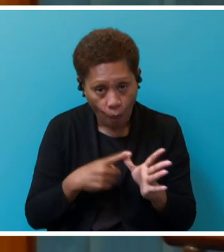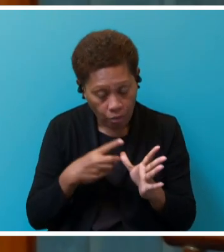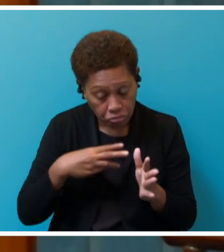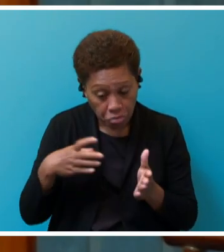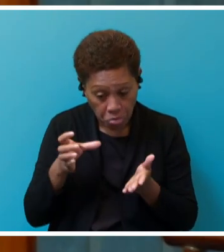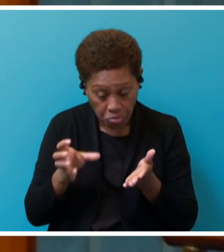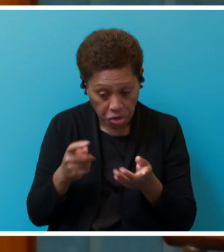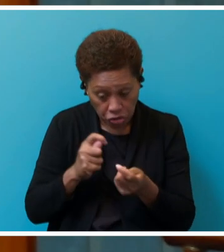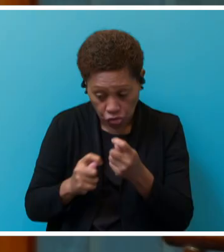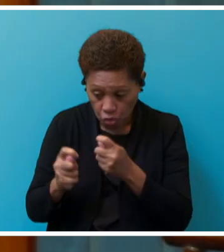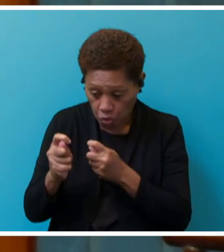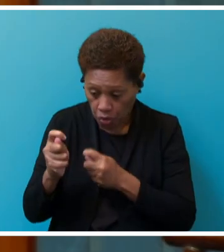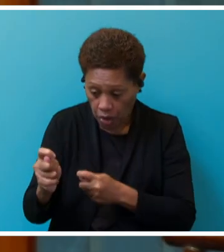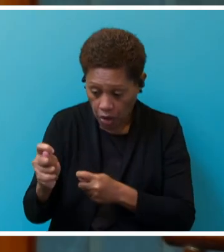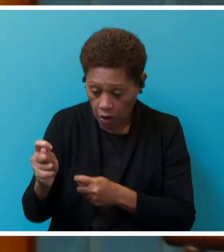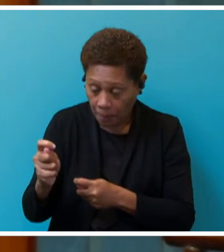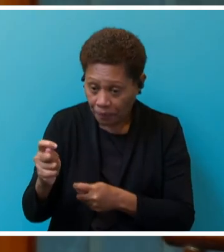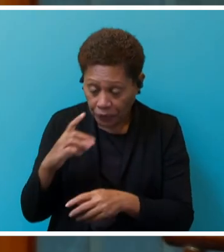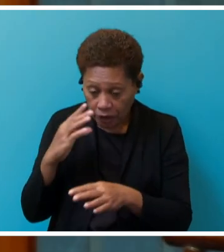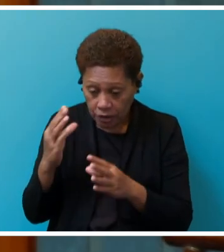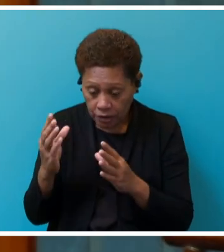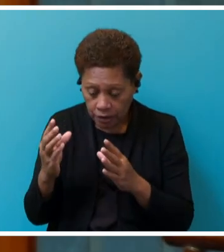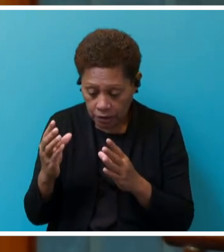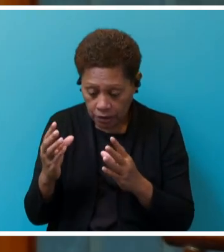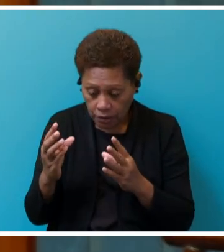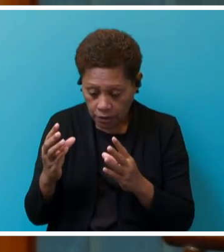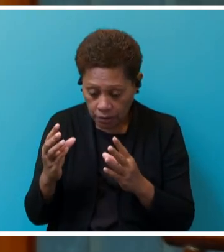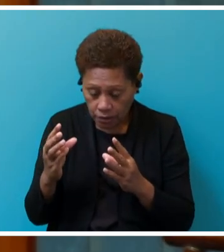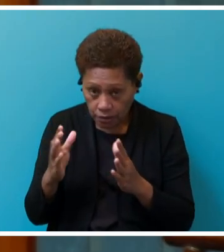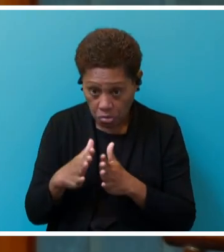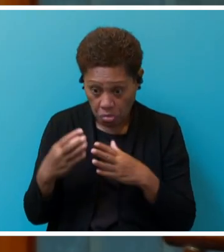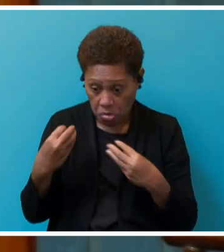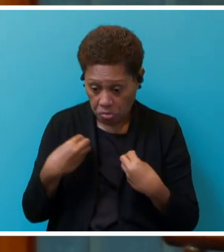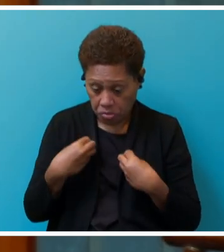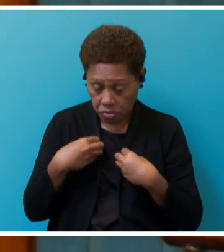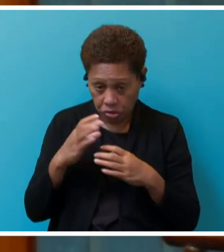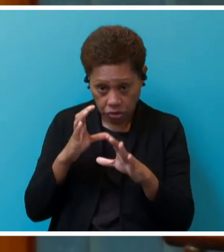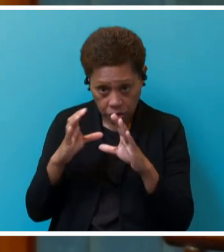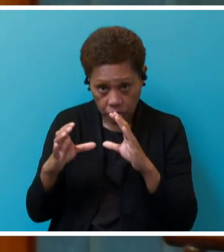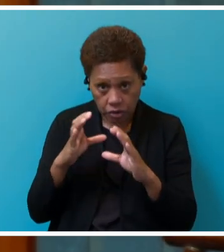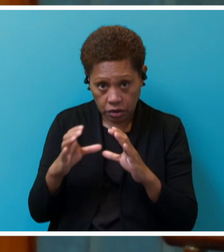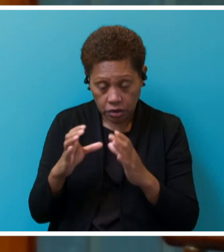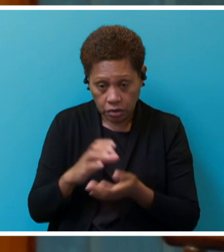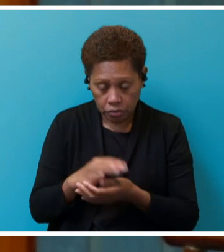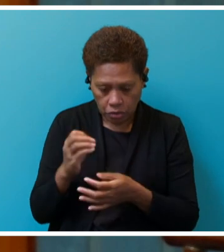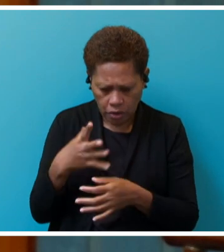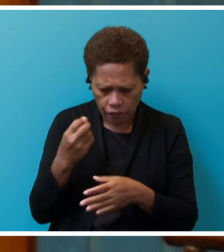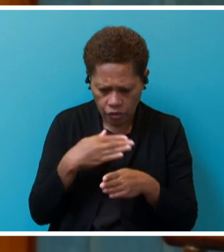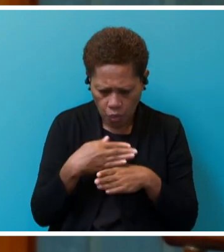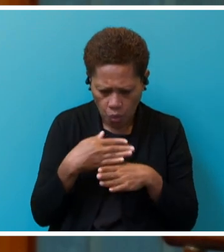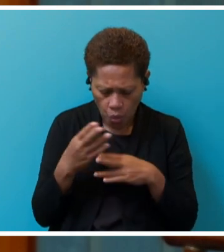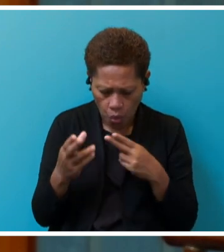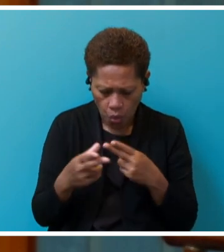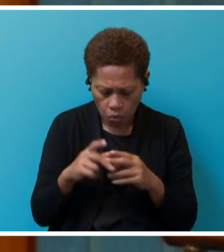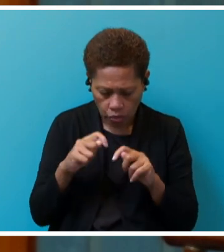Trade, Cooperatives, Micro, Small and Medium Enterprises and Communication, who has been working with the executive